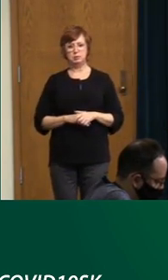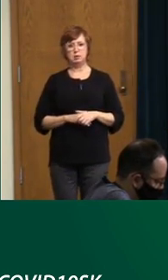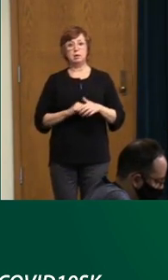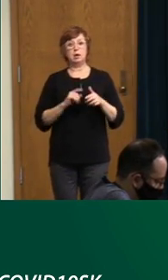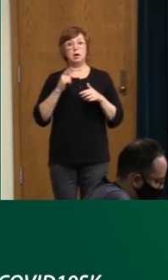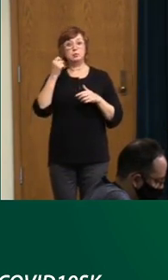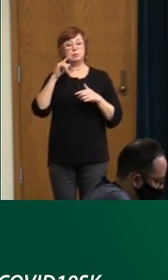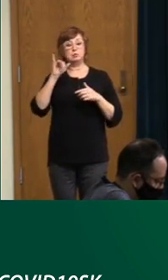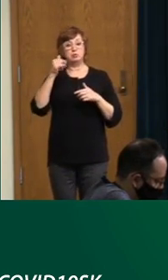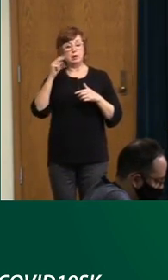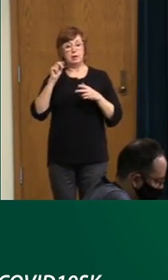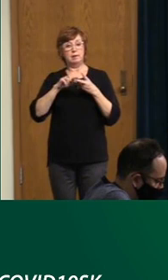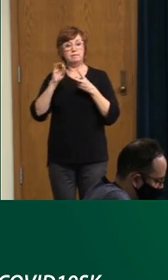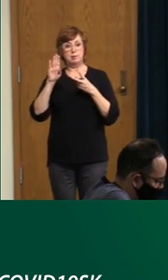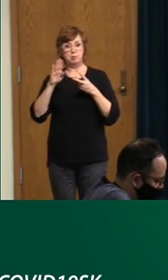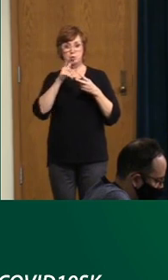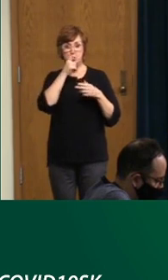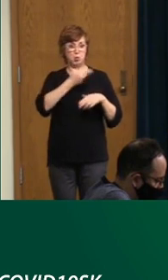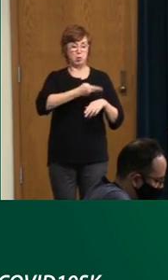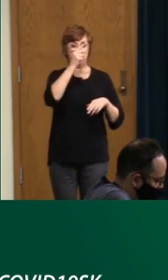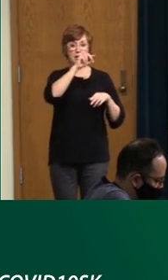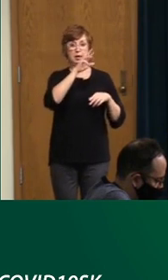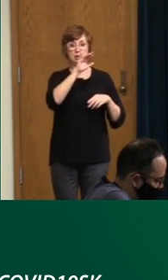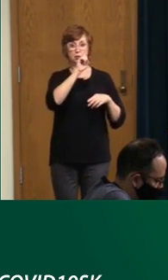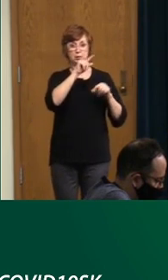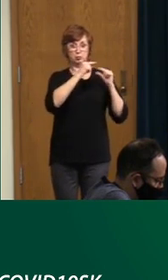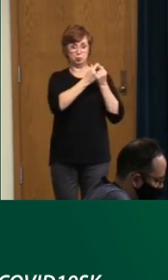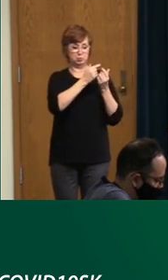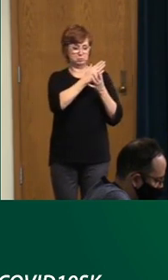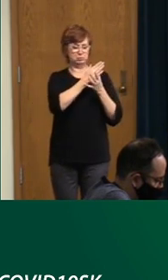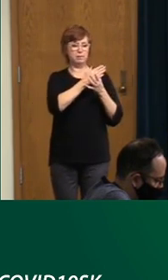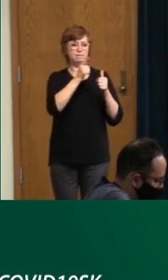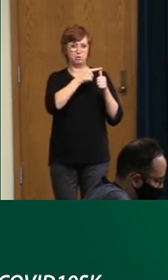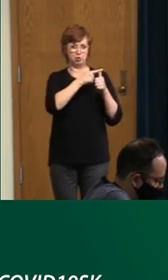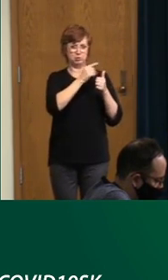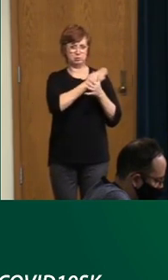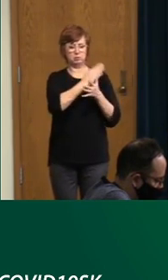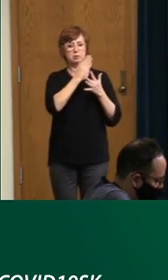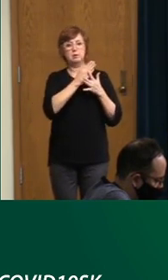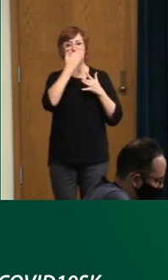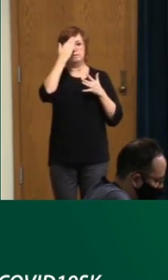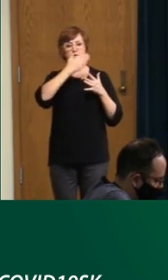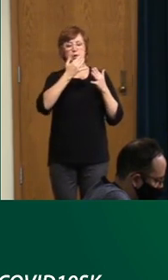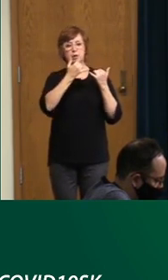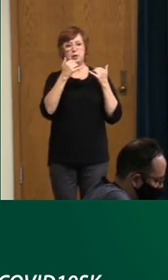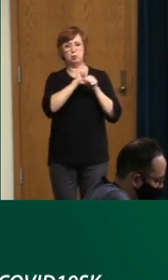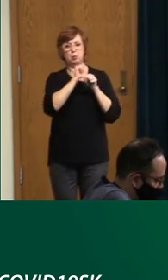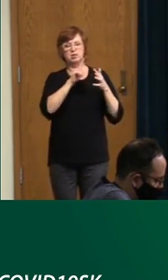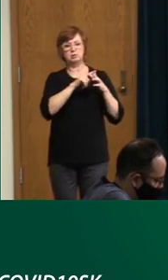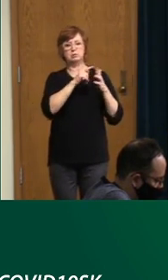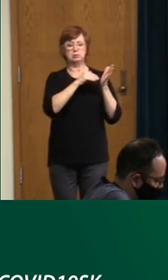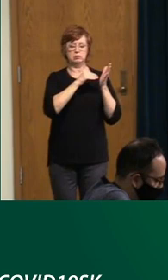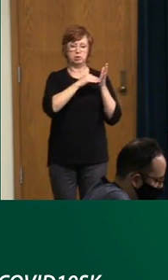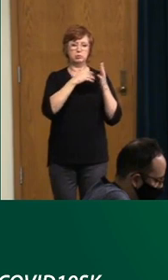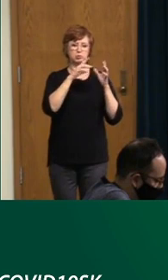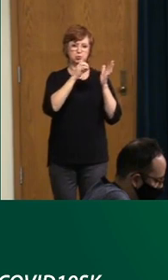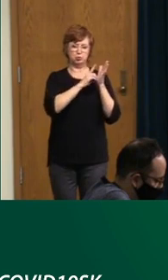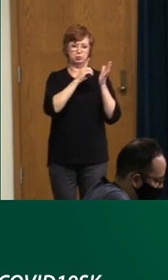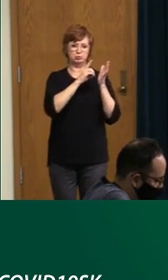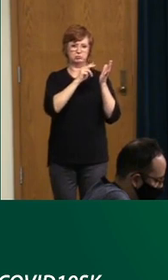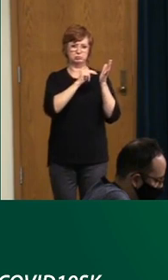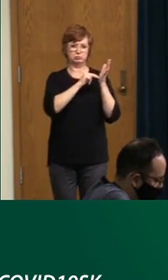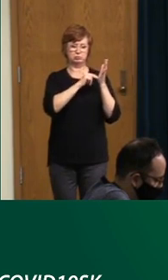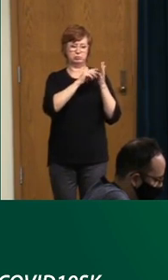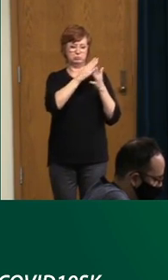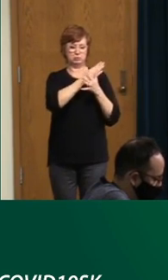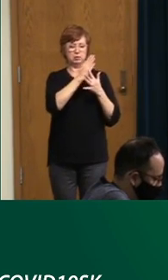risk are first in line to get the vaccine, and people who provide services to people who are unwell, including frontline healthcare workers, would